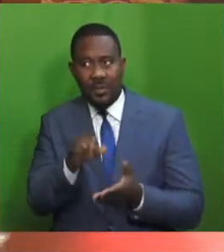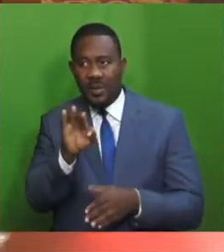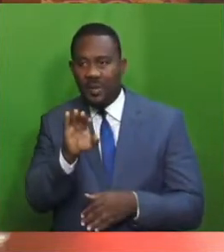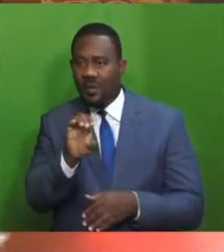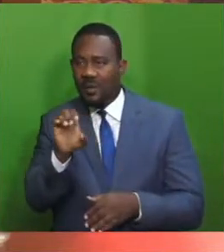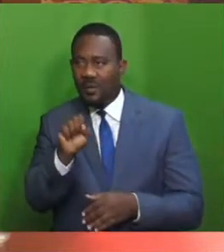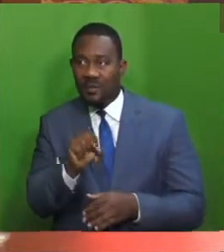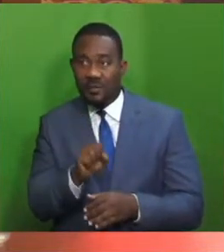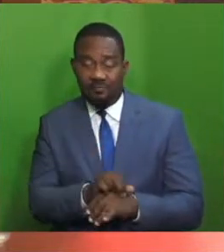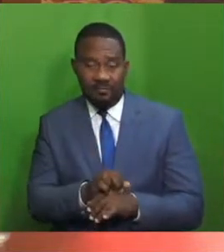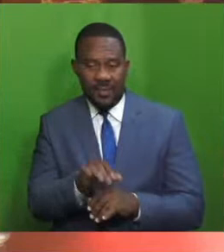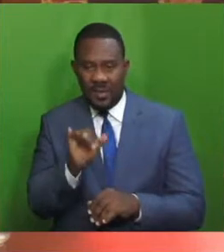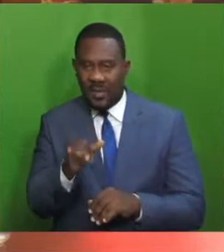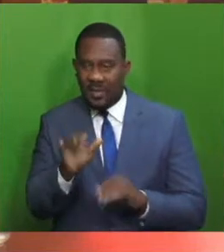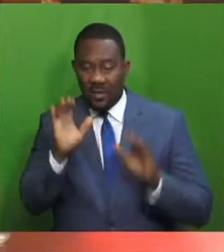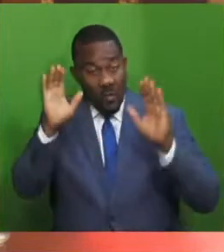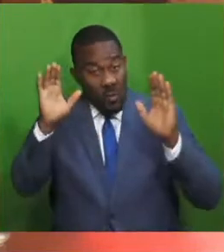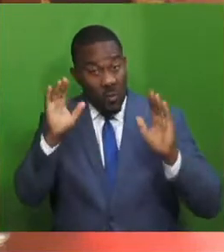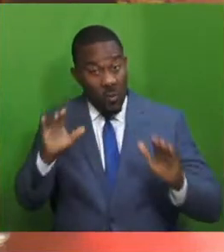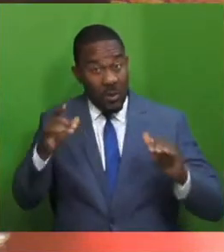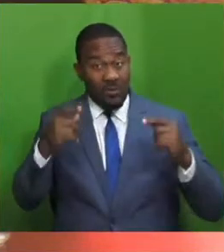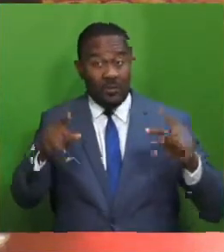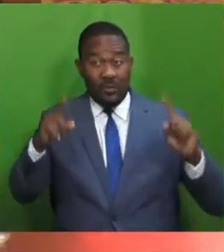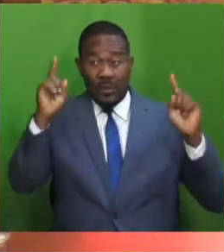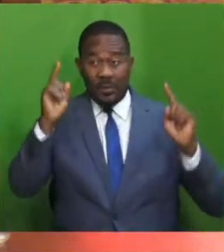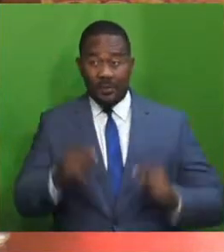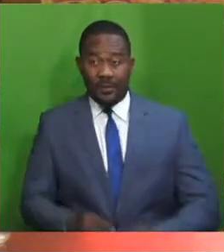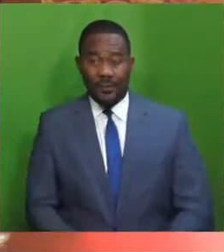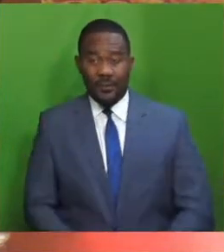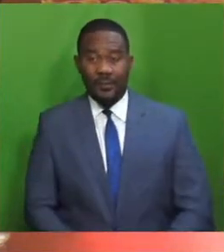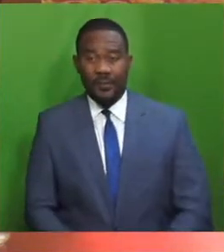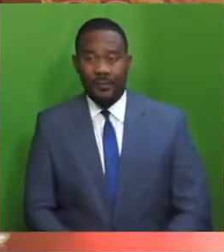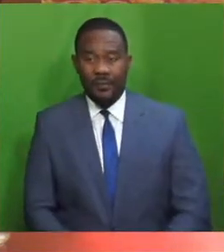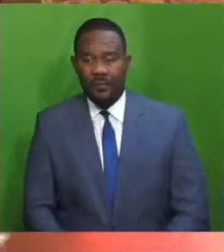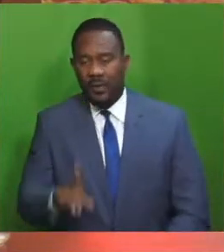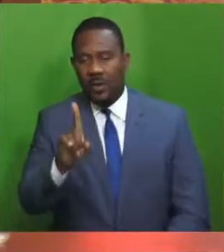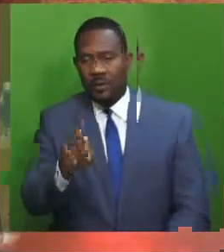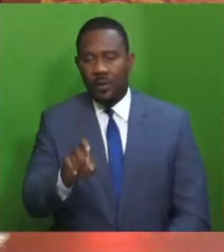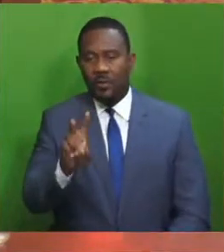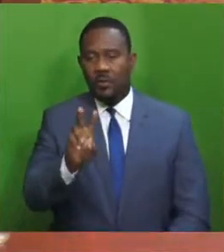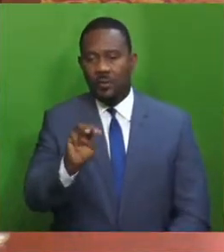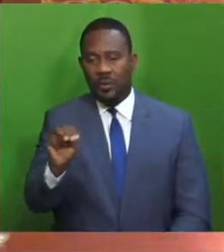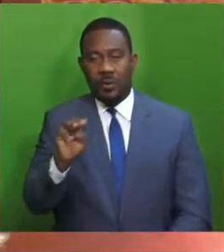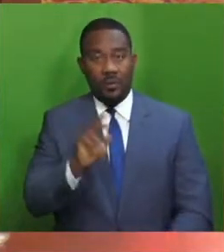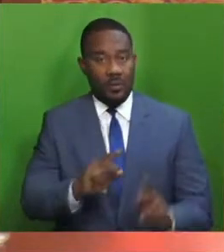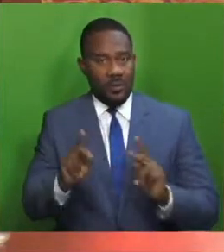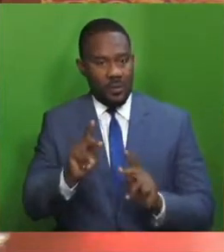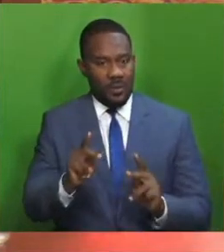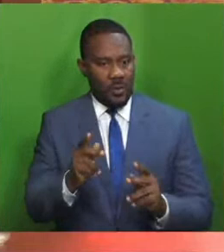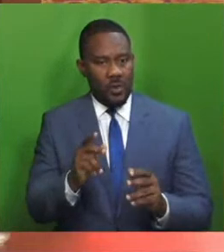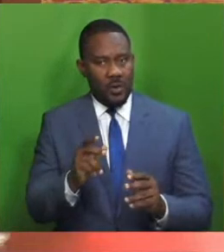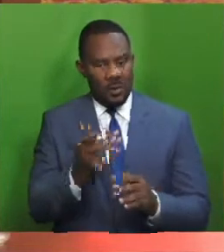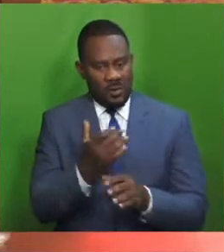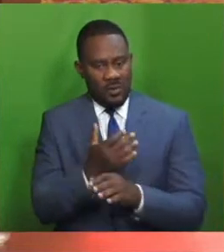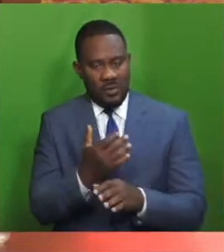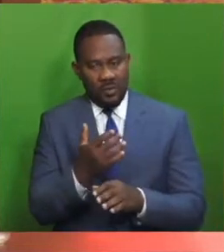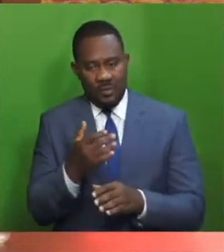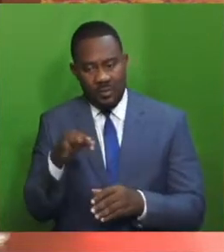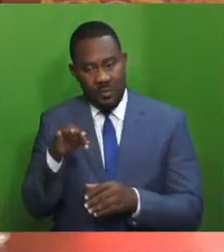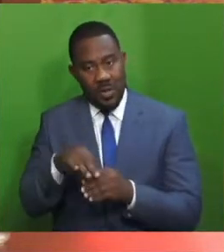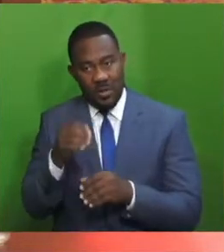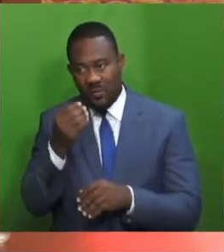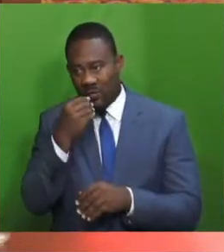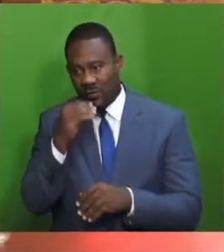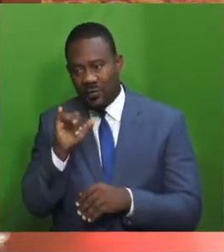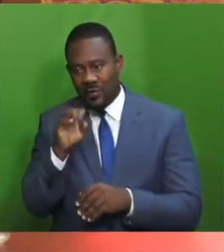is a record achievement. Mr. Speaker, 1.2 million people have directly benefited from the Planting for Food and Jobs